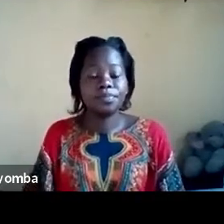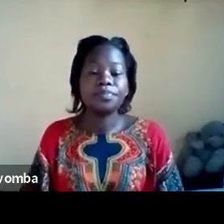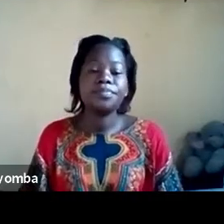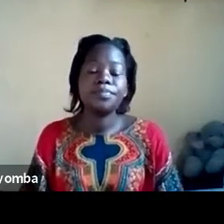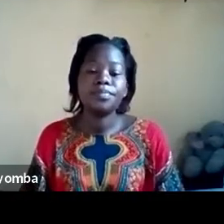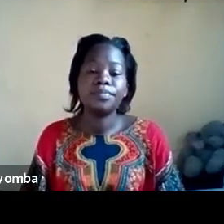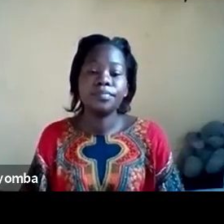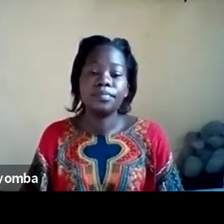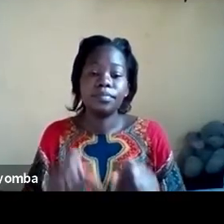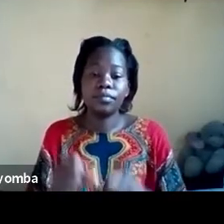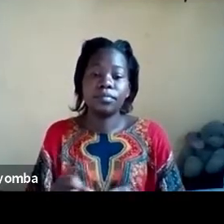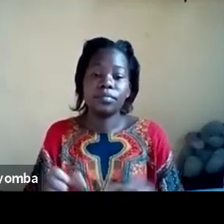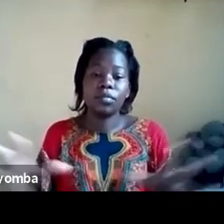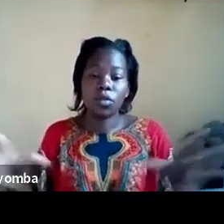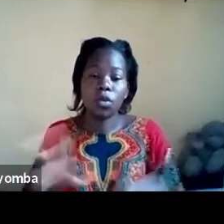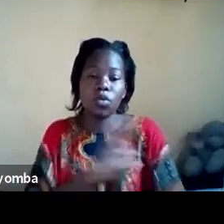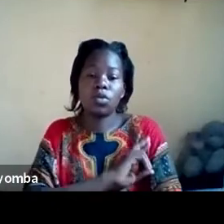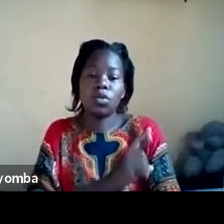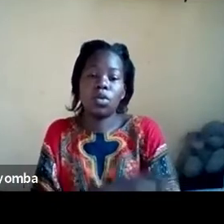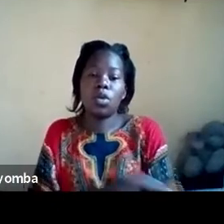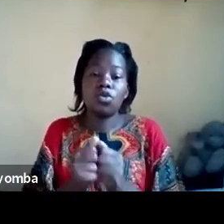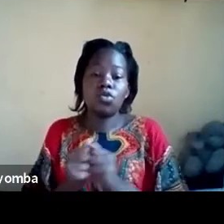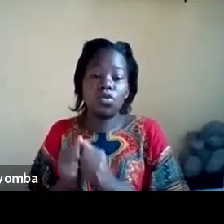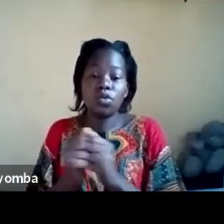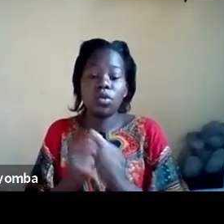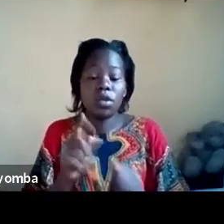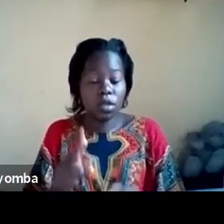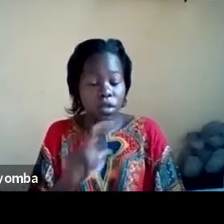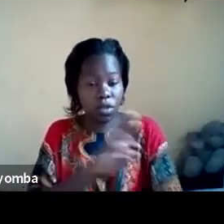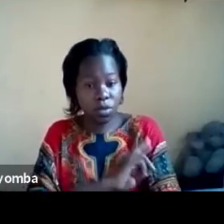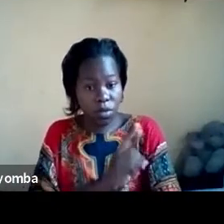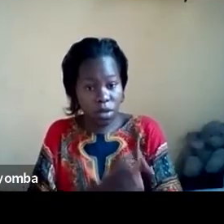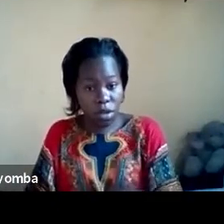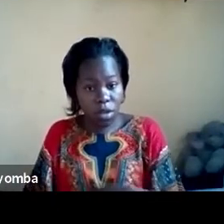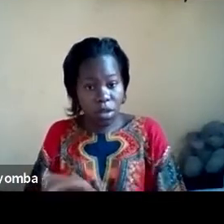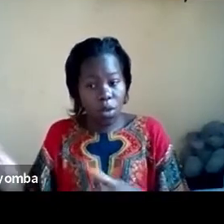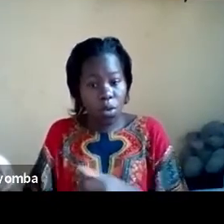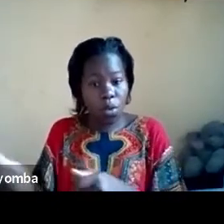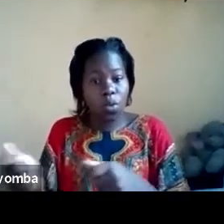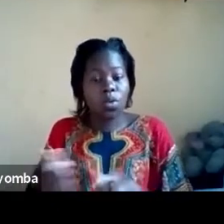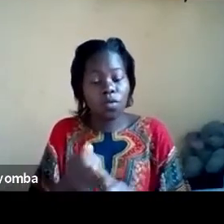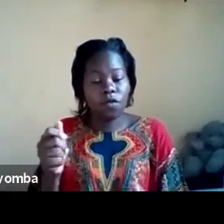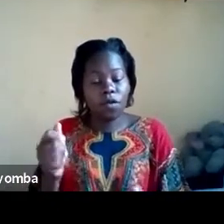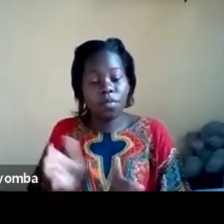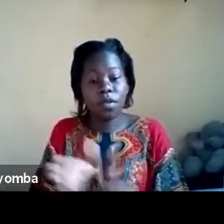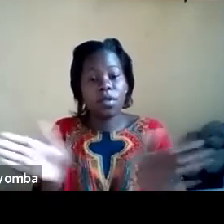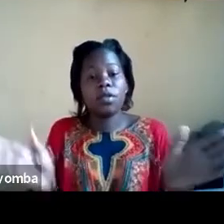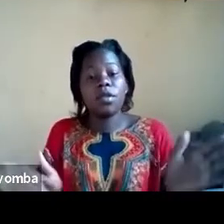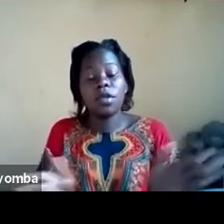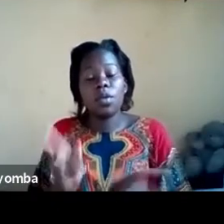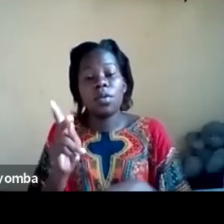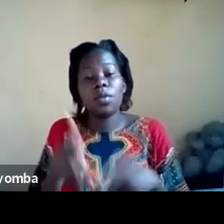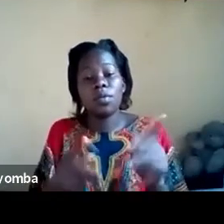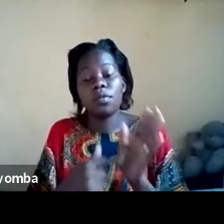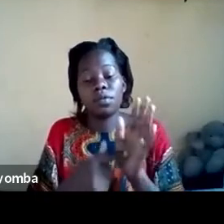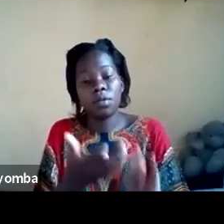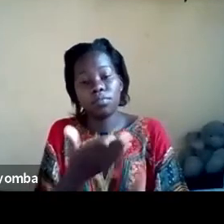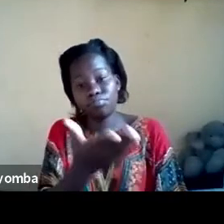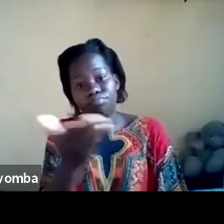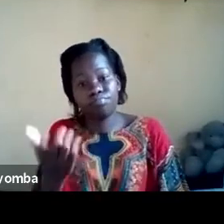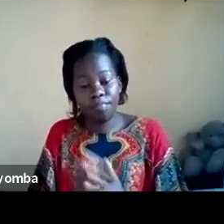resources together and have to invest. And these resources are pulled from the general public, just like you and me.